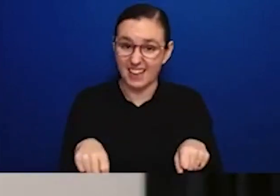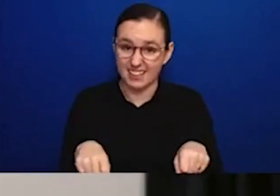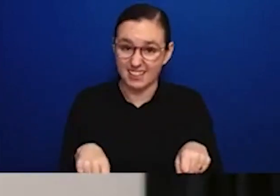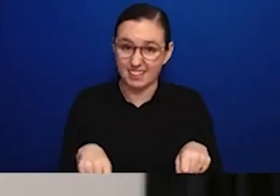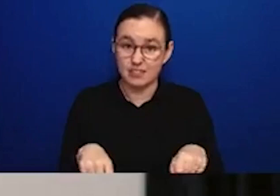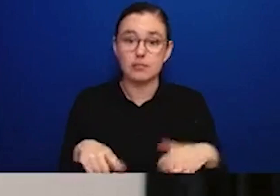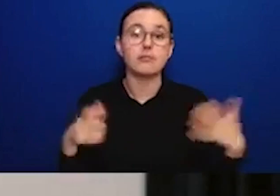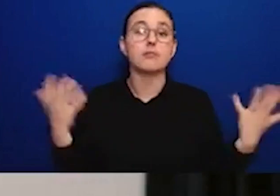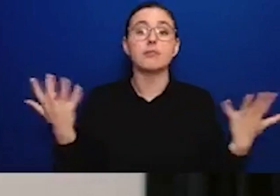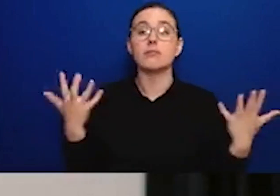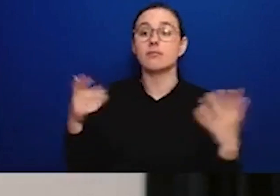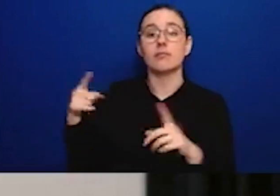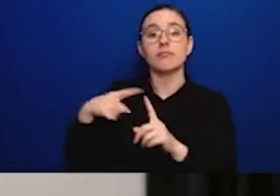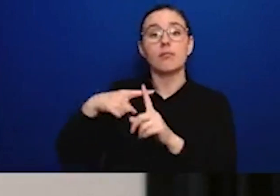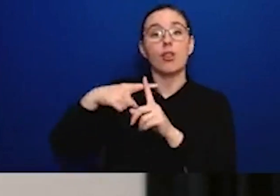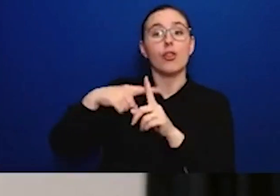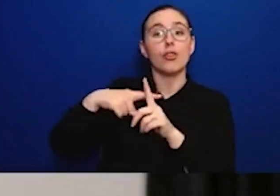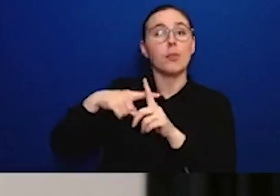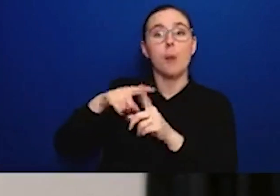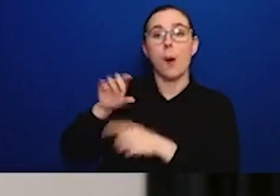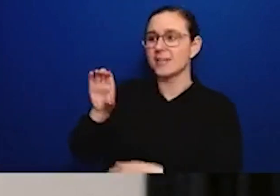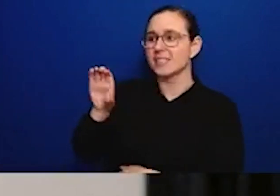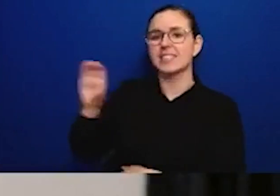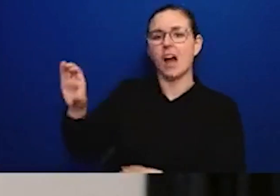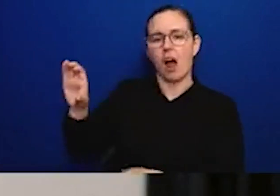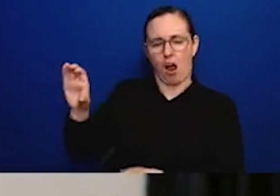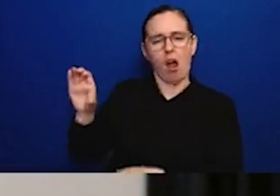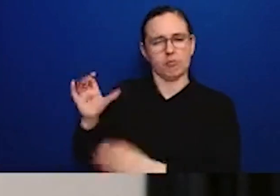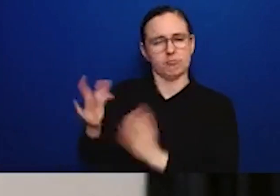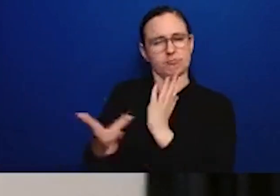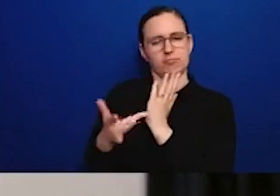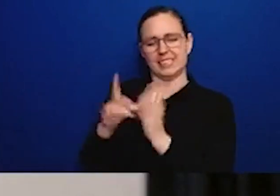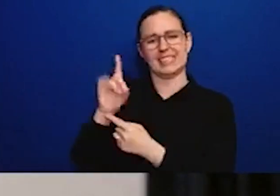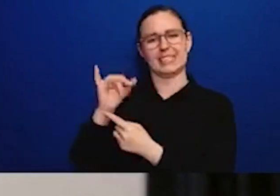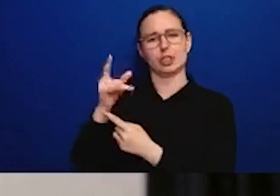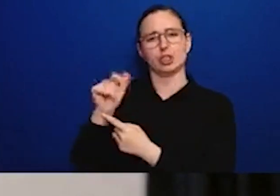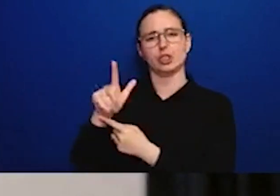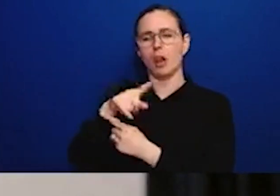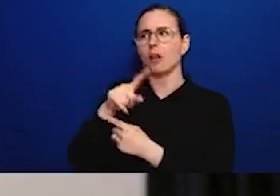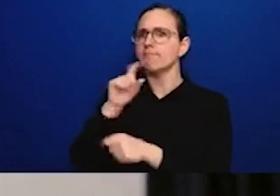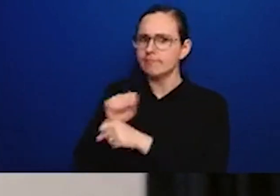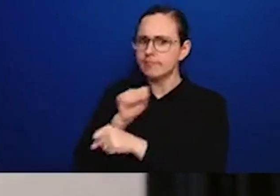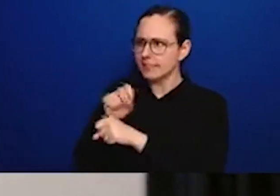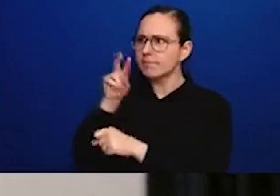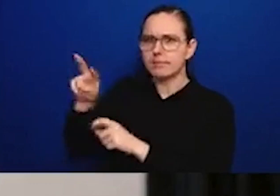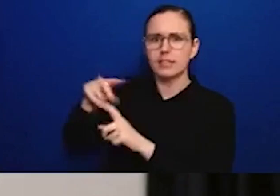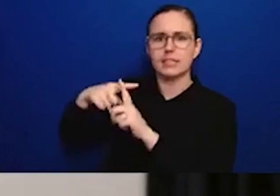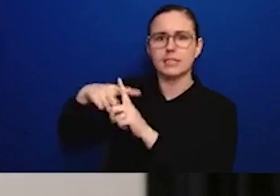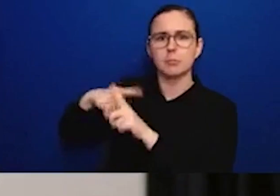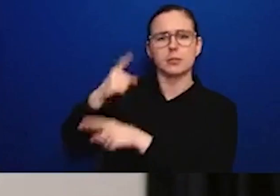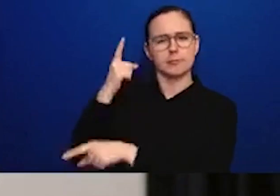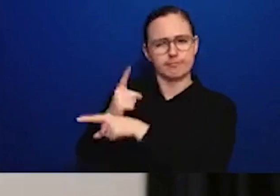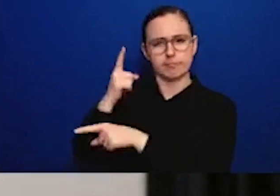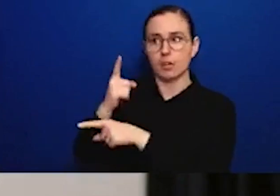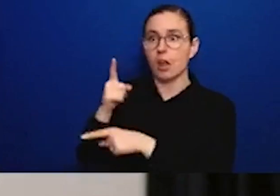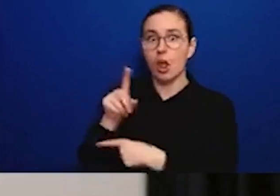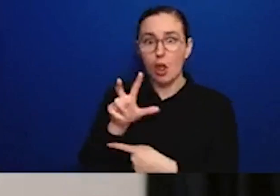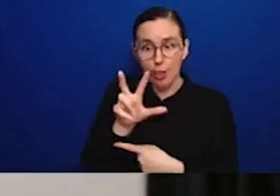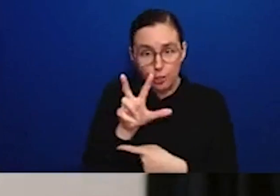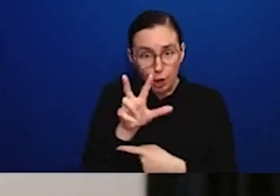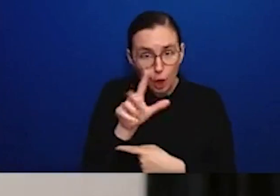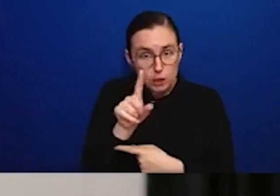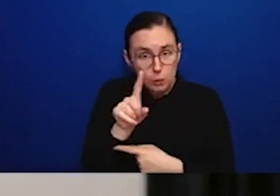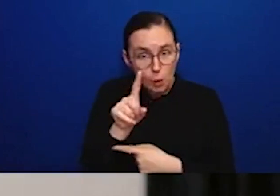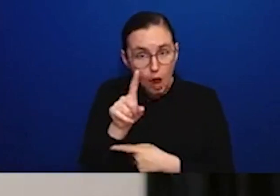measure indoor temperatures. 31 degrees or higher is dangerous for vulnerable people. When a heat event is happening, there are